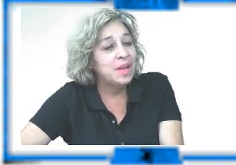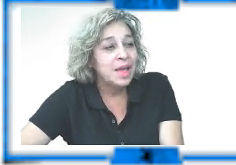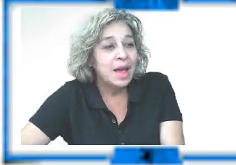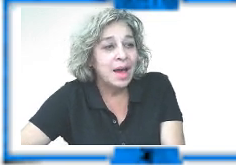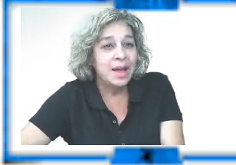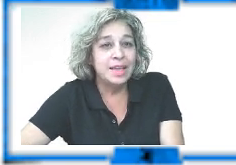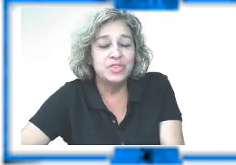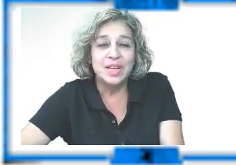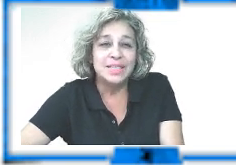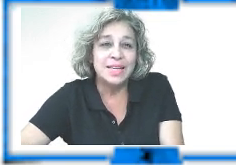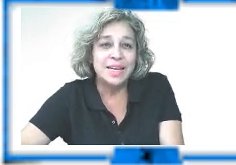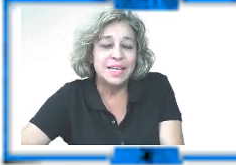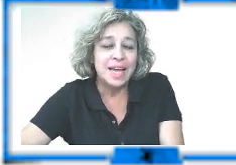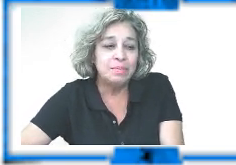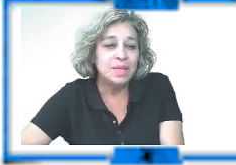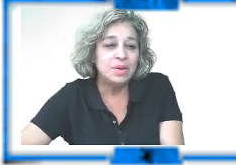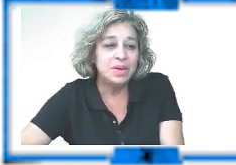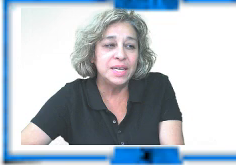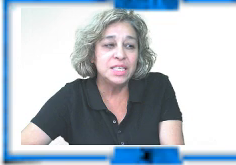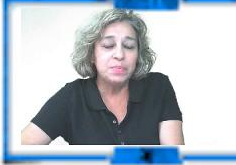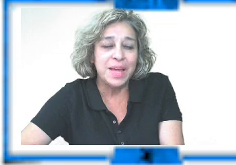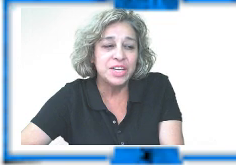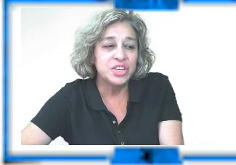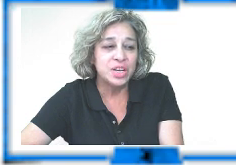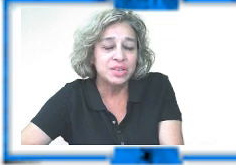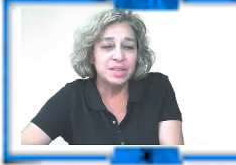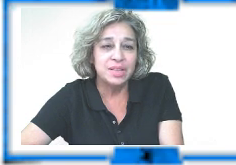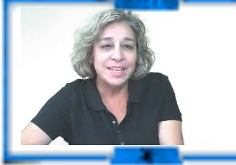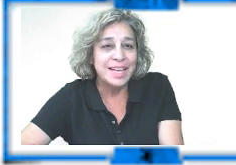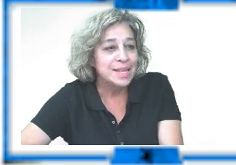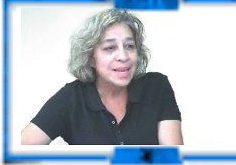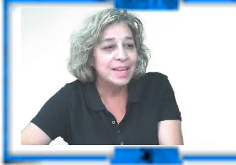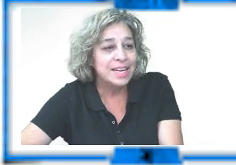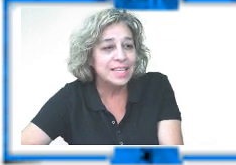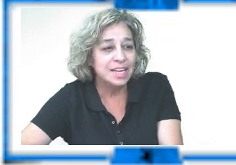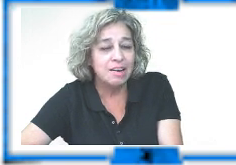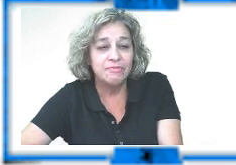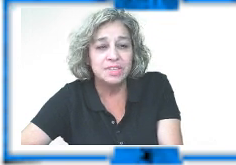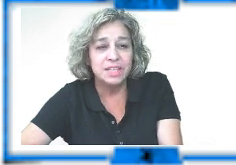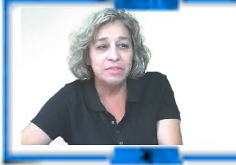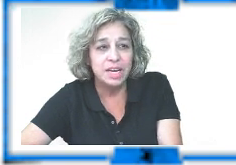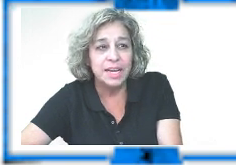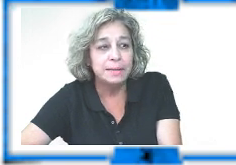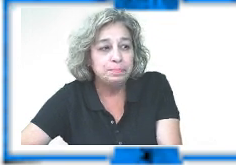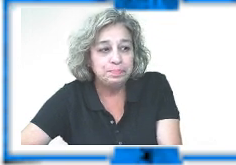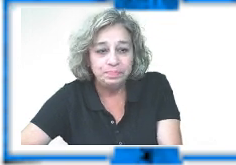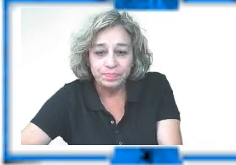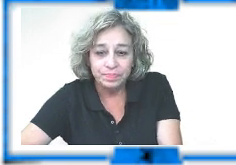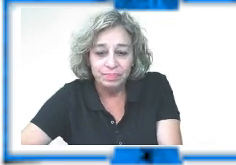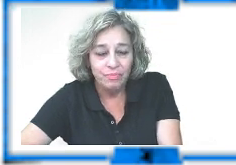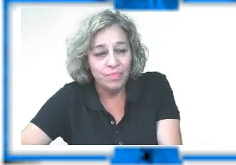know, I translate AMLO in Spanish on the daily. He has a conference every day.